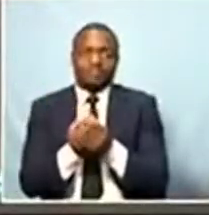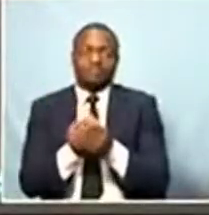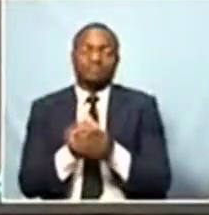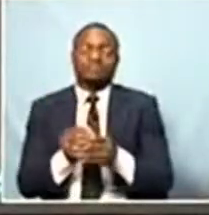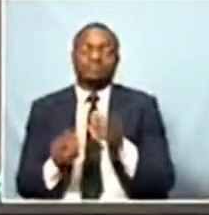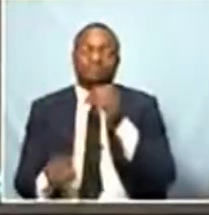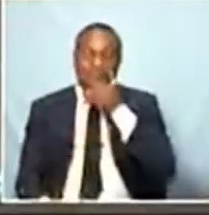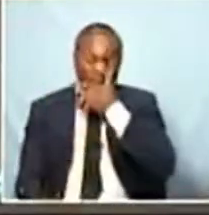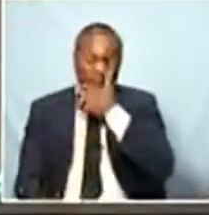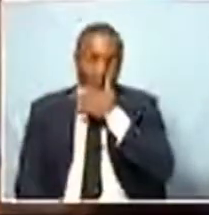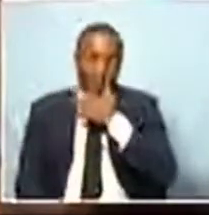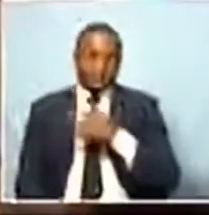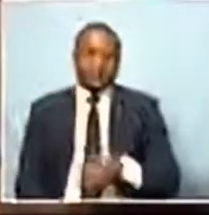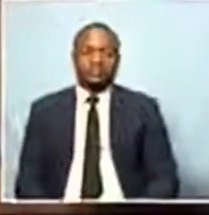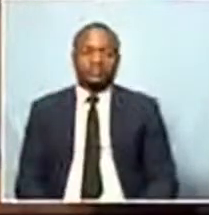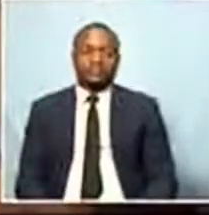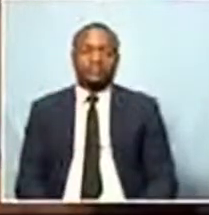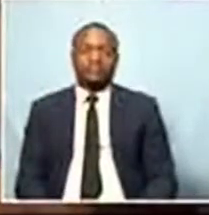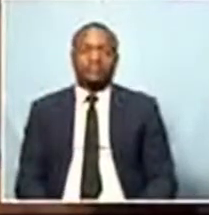Thank you.